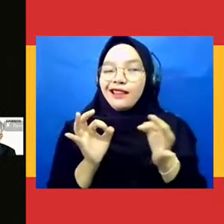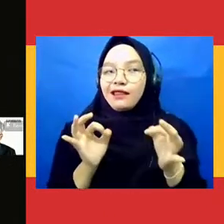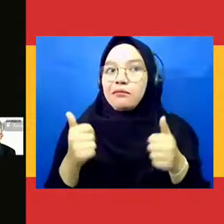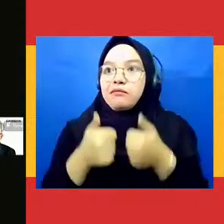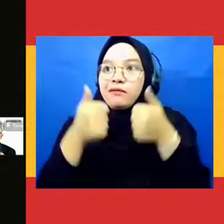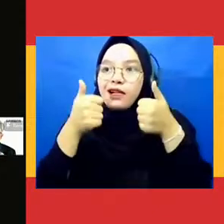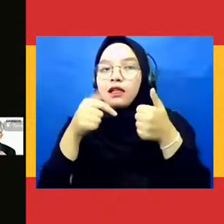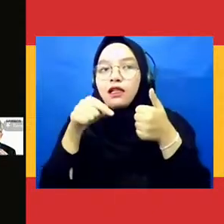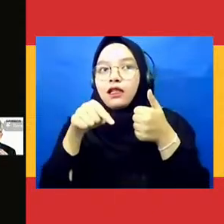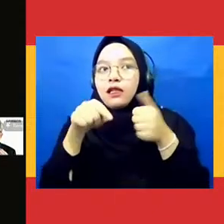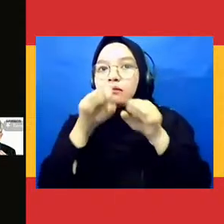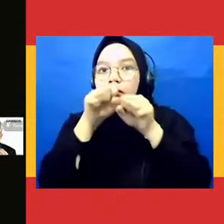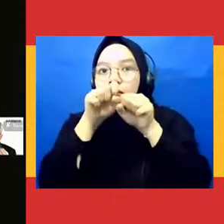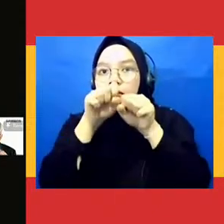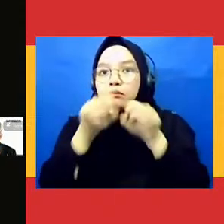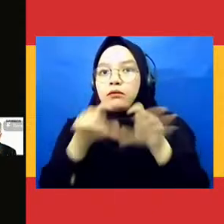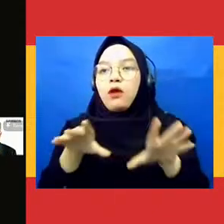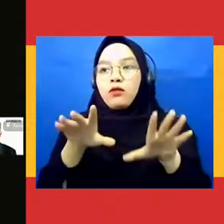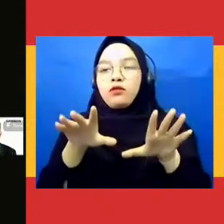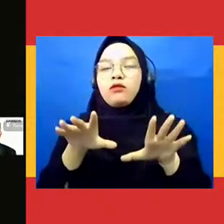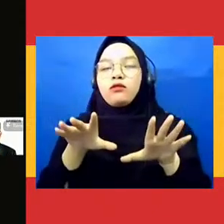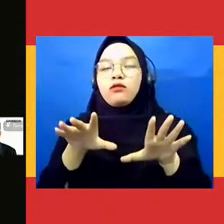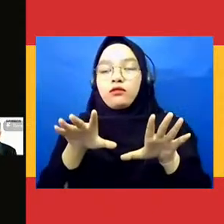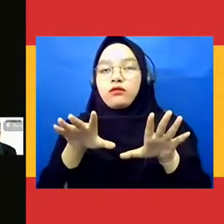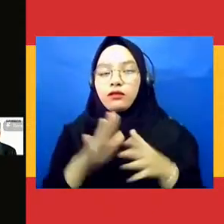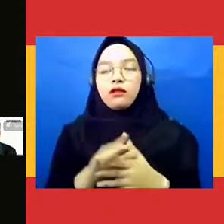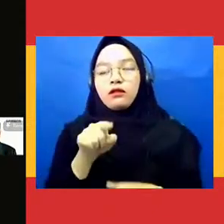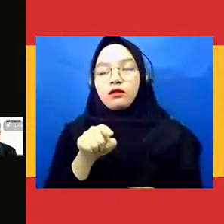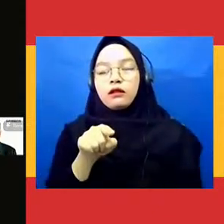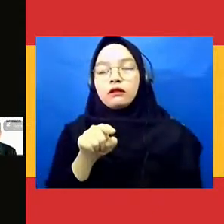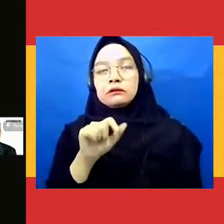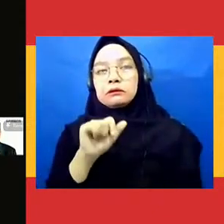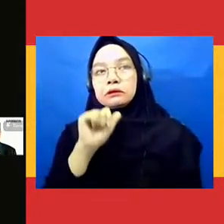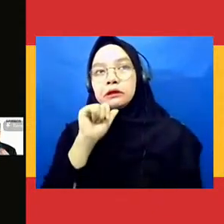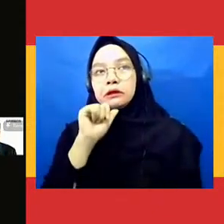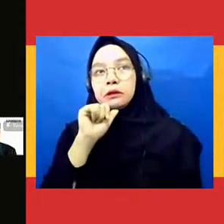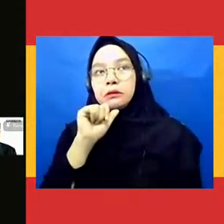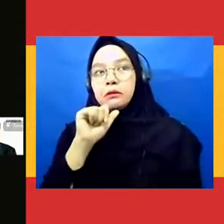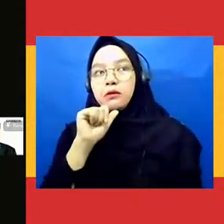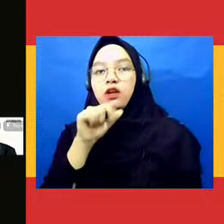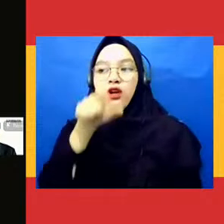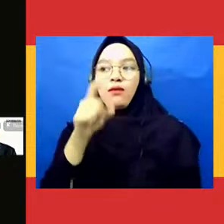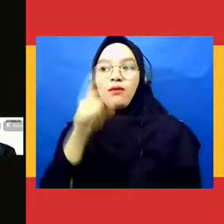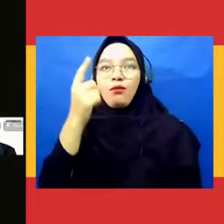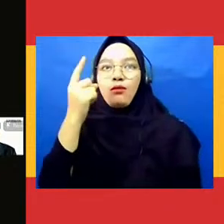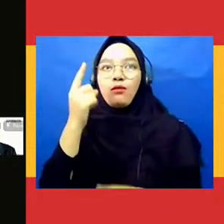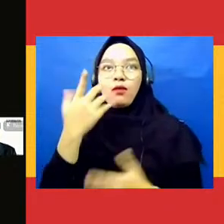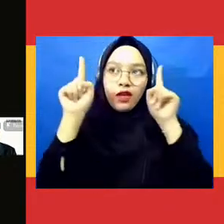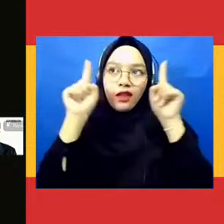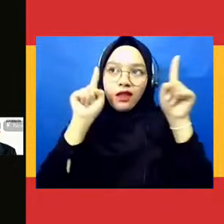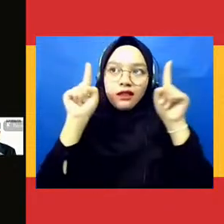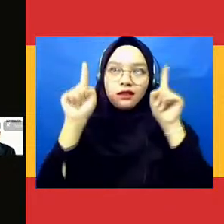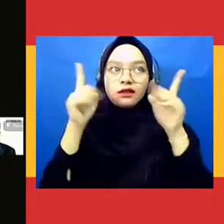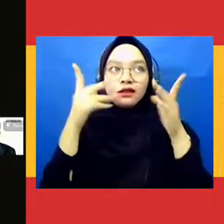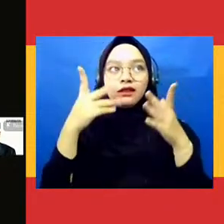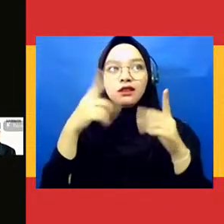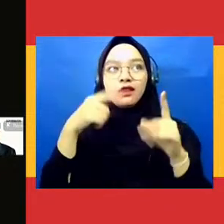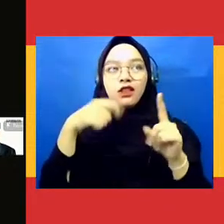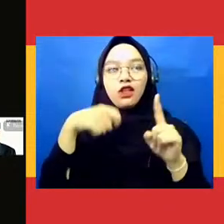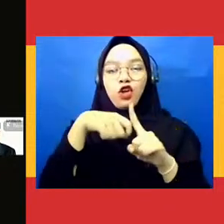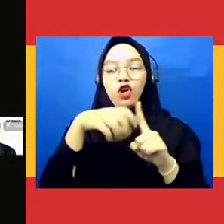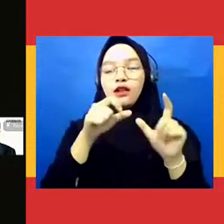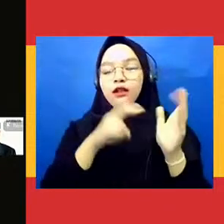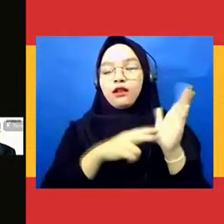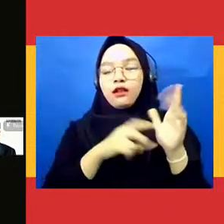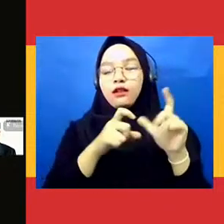most conservative politicians. We name him Iron Chancellor